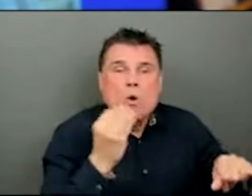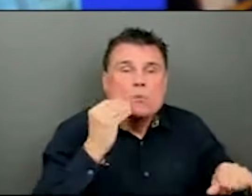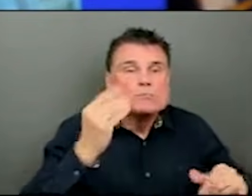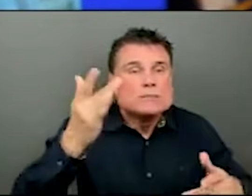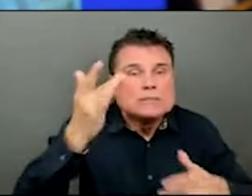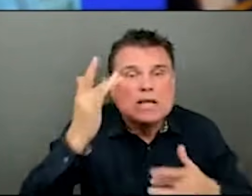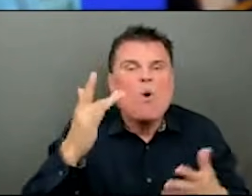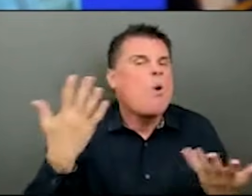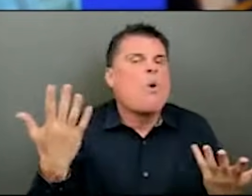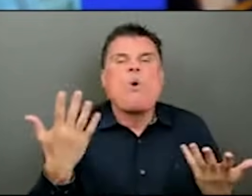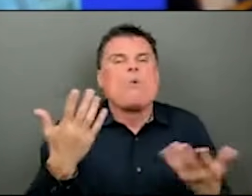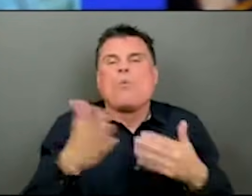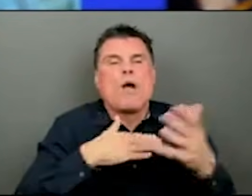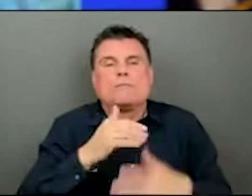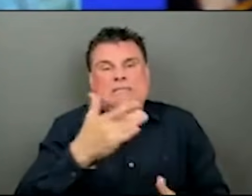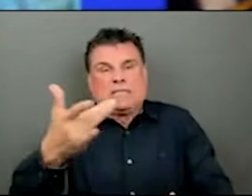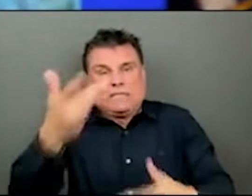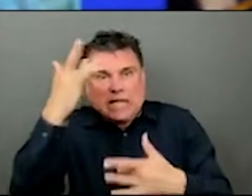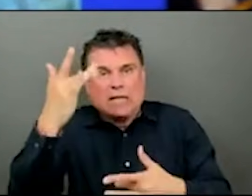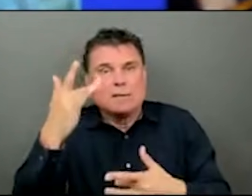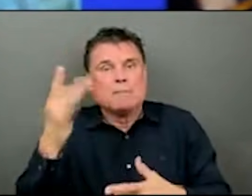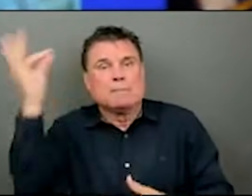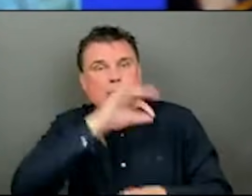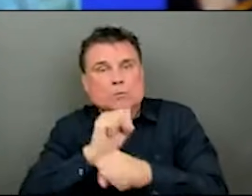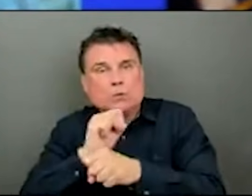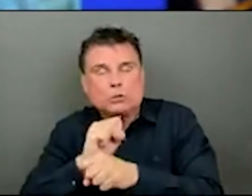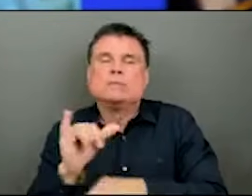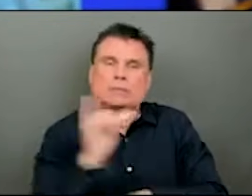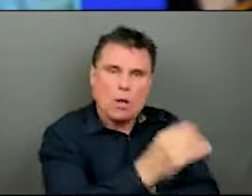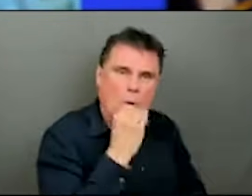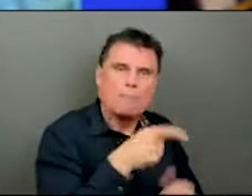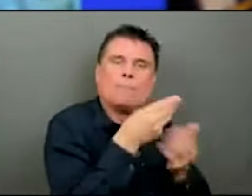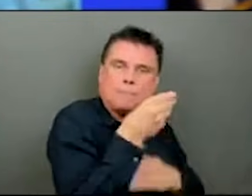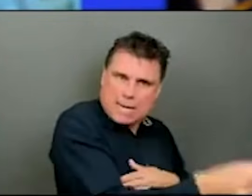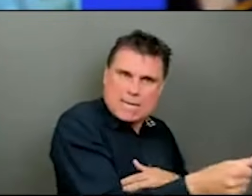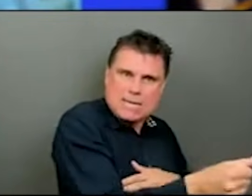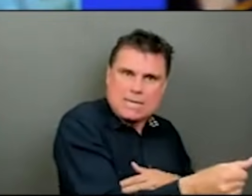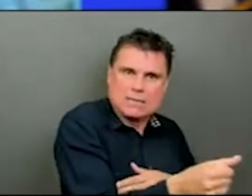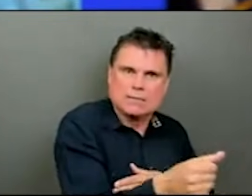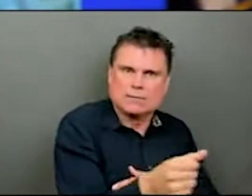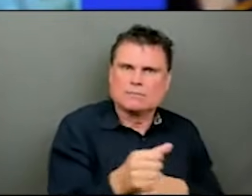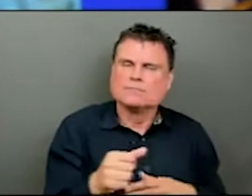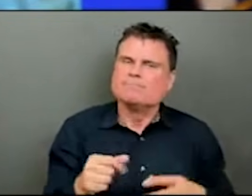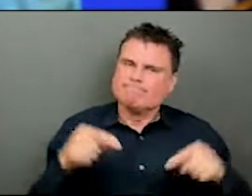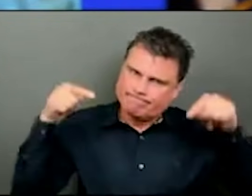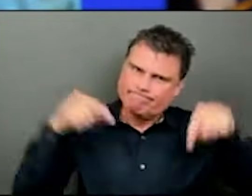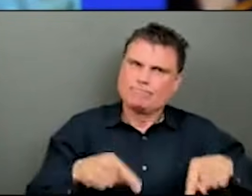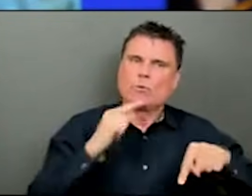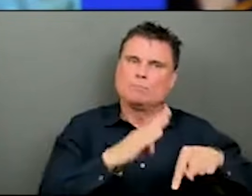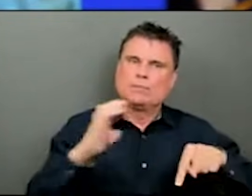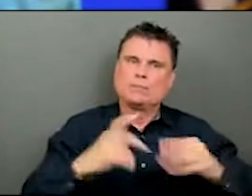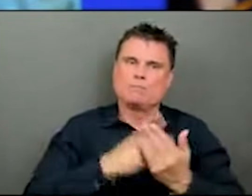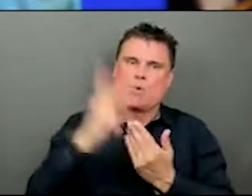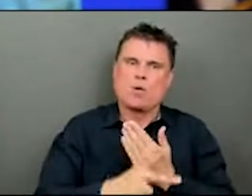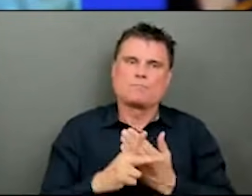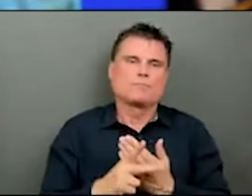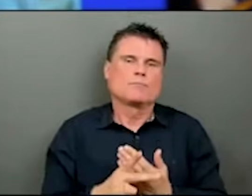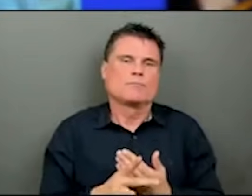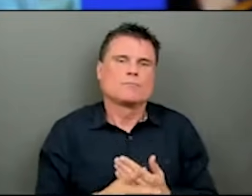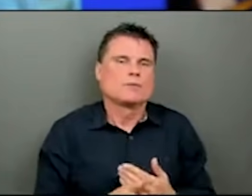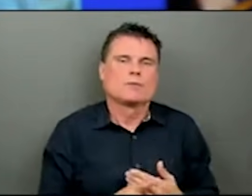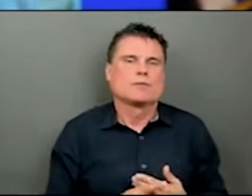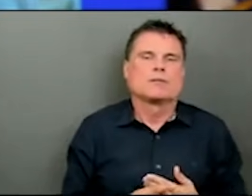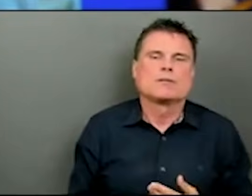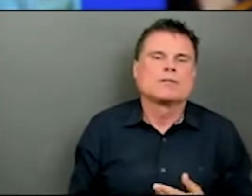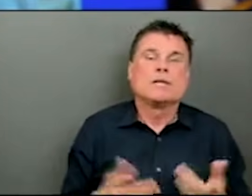not a simple process. There is no structure in place provincially to do that. And that's why I emphasized and leaned in to the need for a